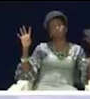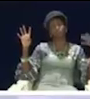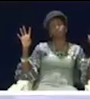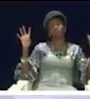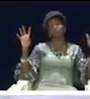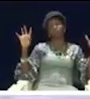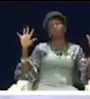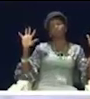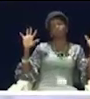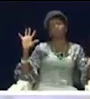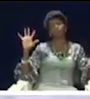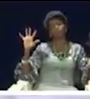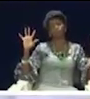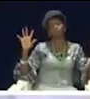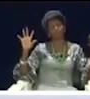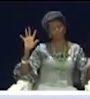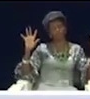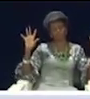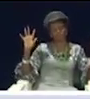Five.